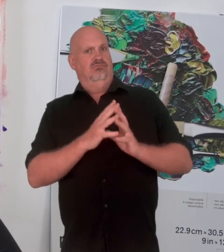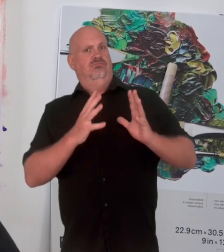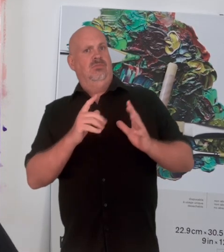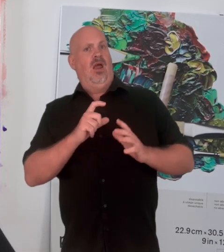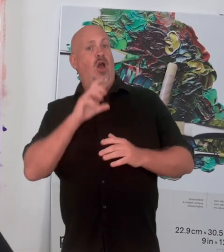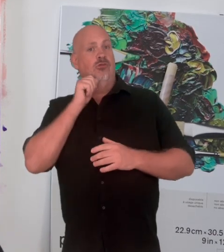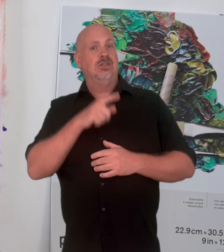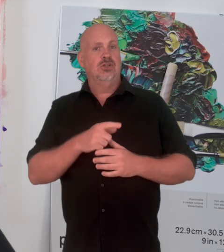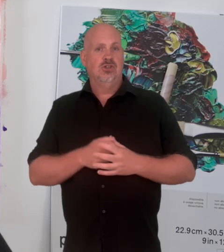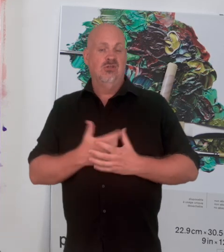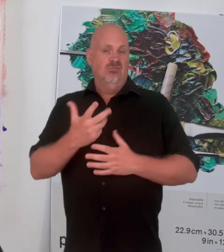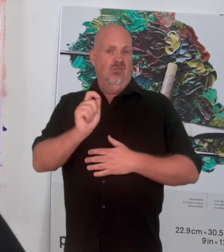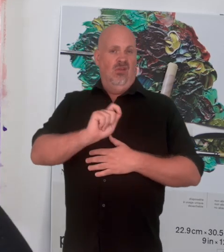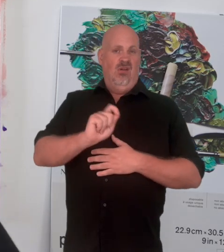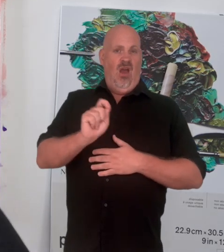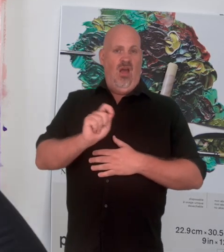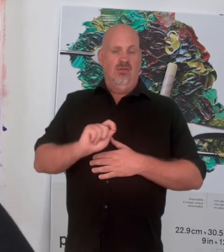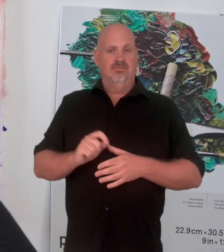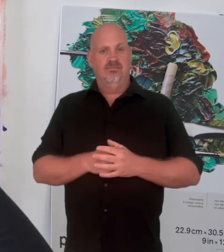are orange.